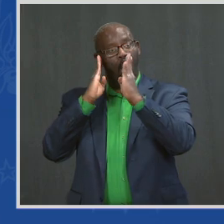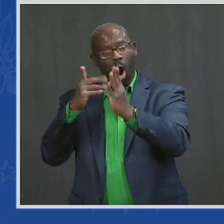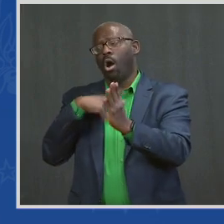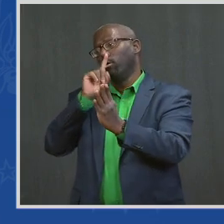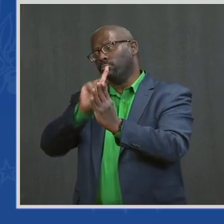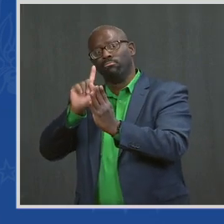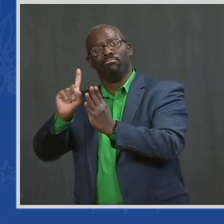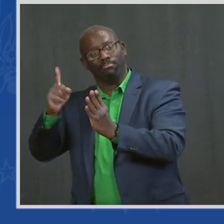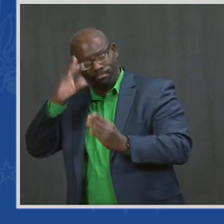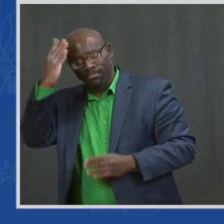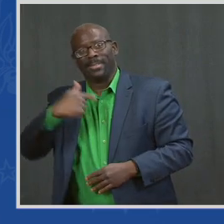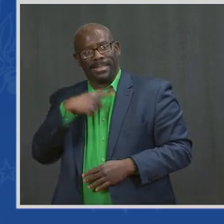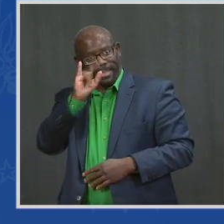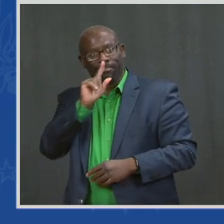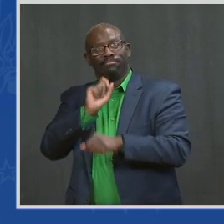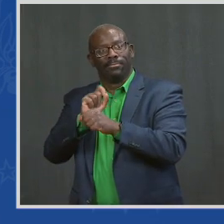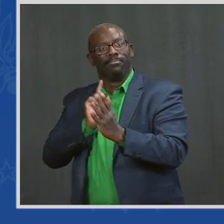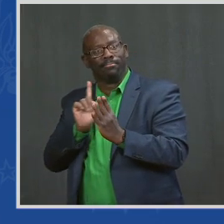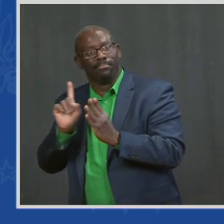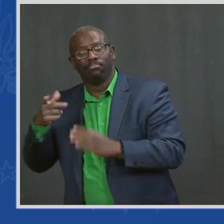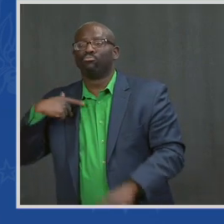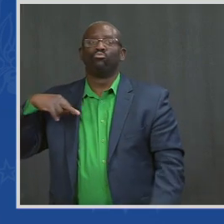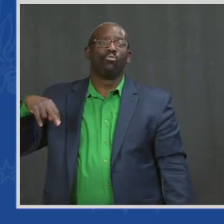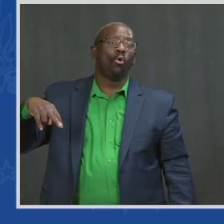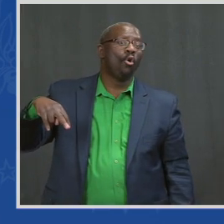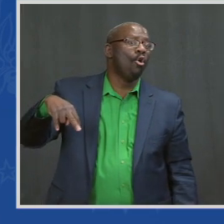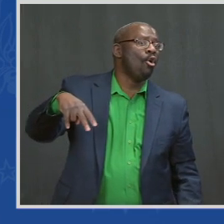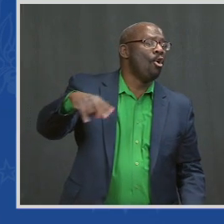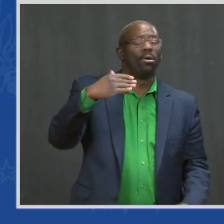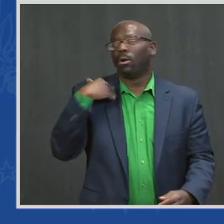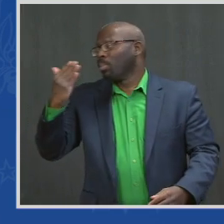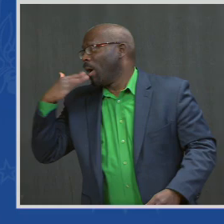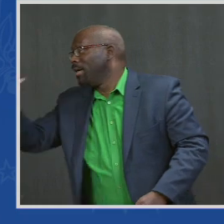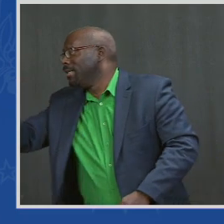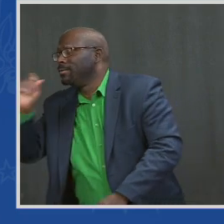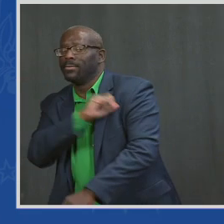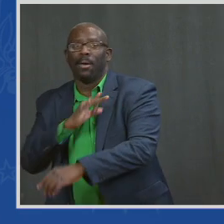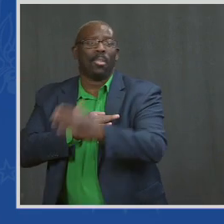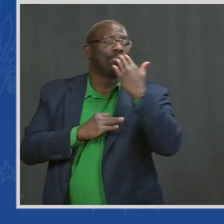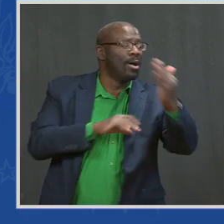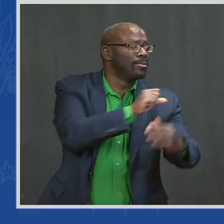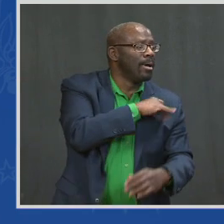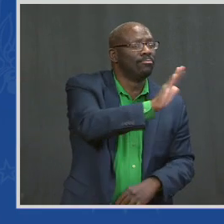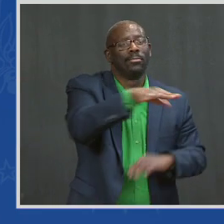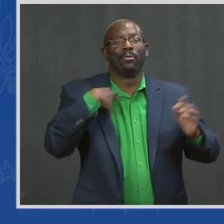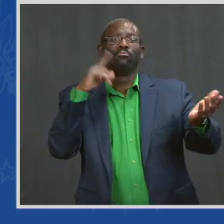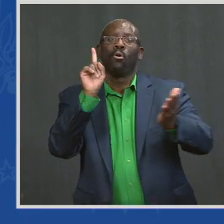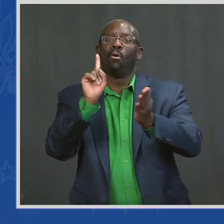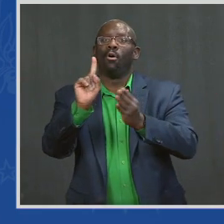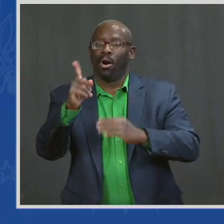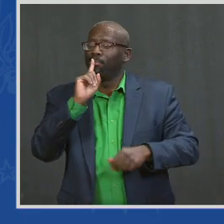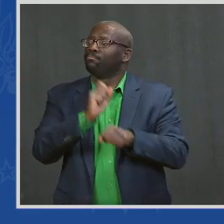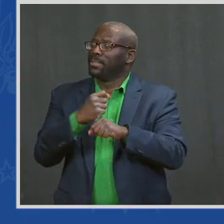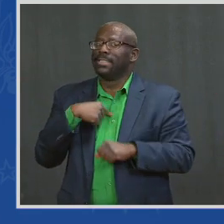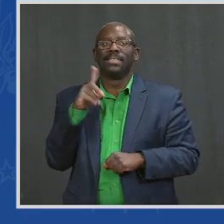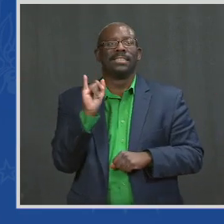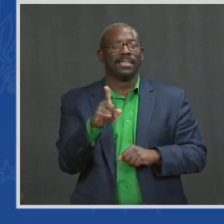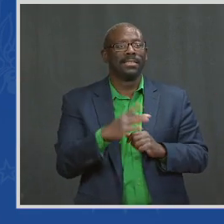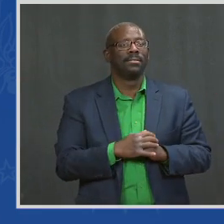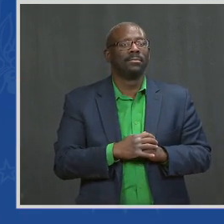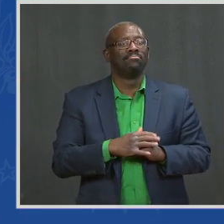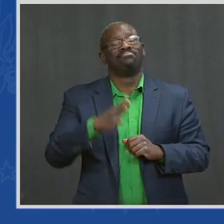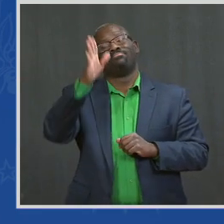They're at the other end. But I thank them as well. And God bless you all. And may God protect our troops. Thank